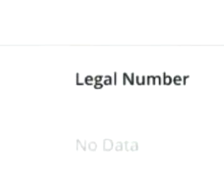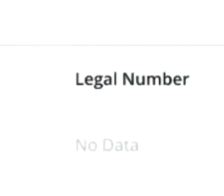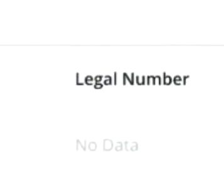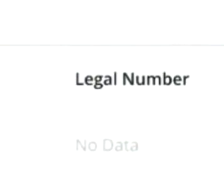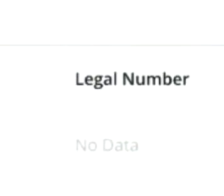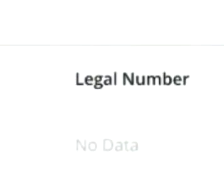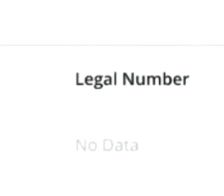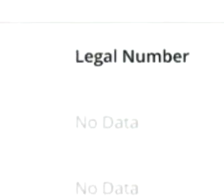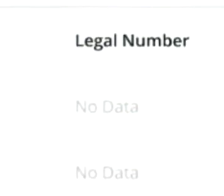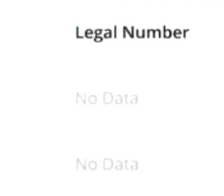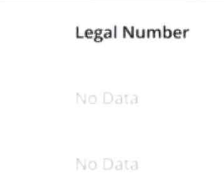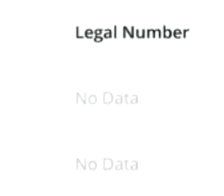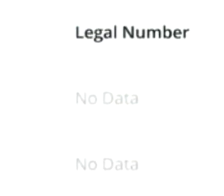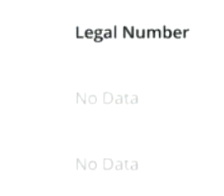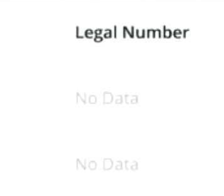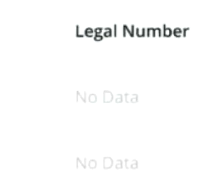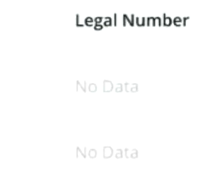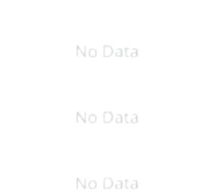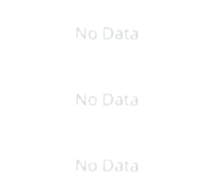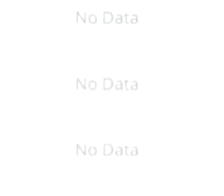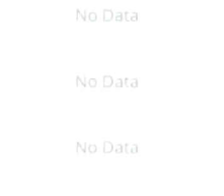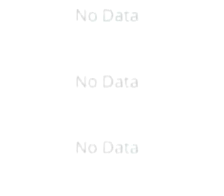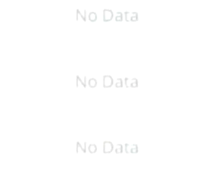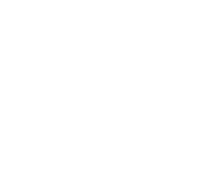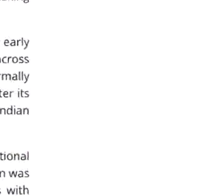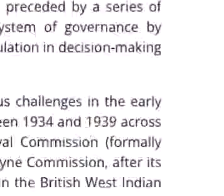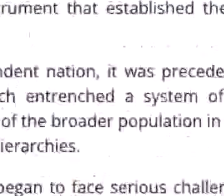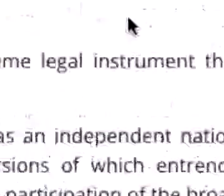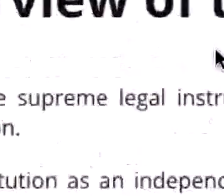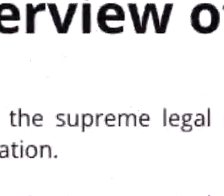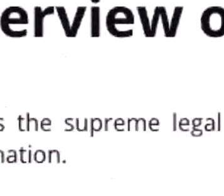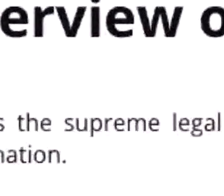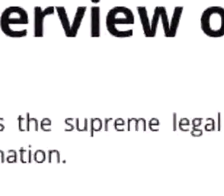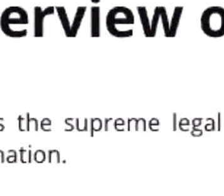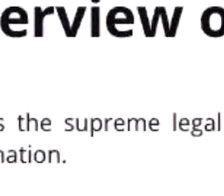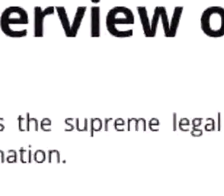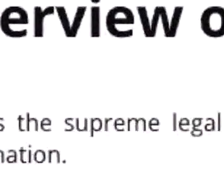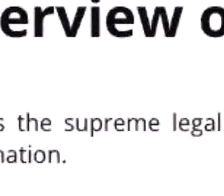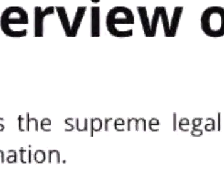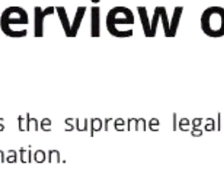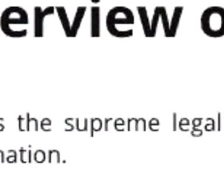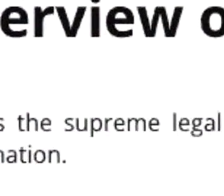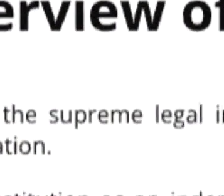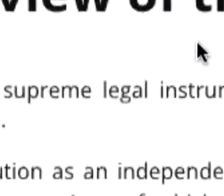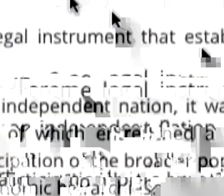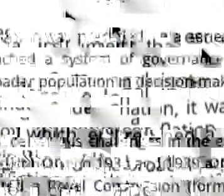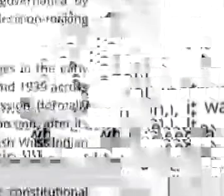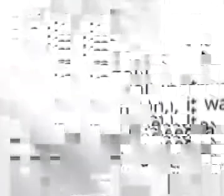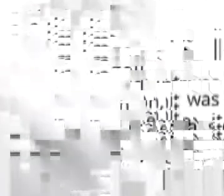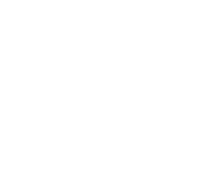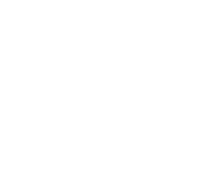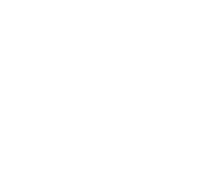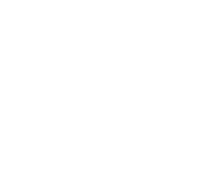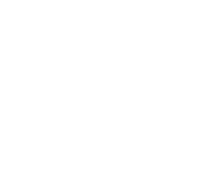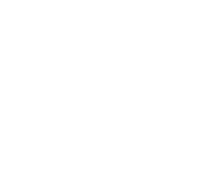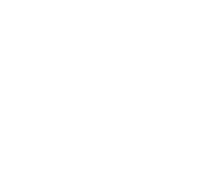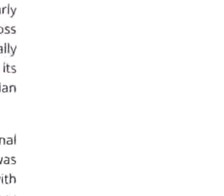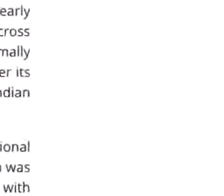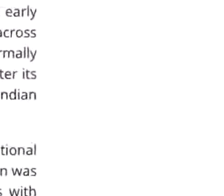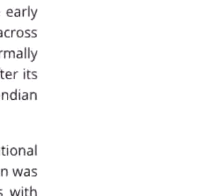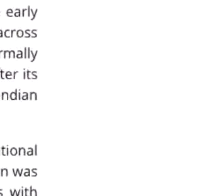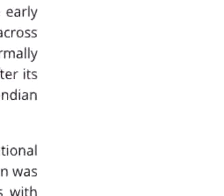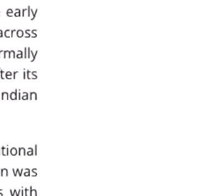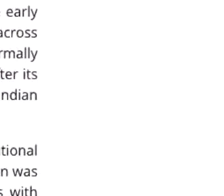by year, whichever you prefer. Now, let's look at the Constitution page.